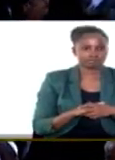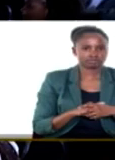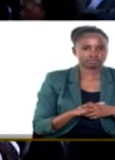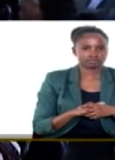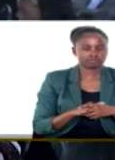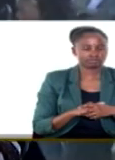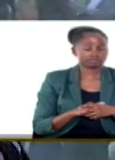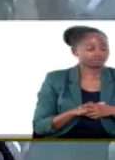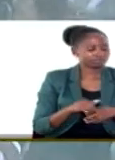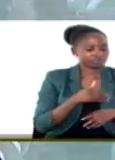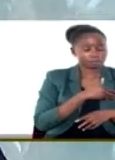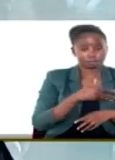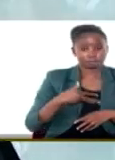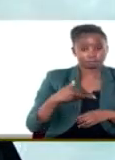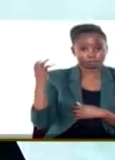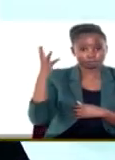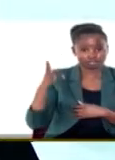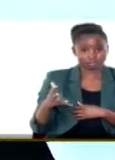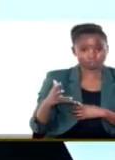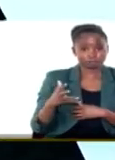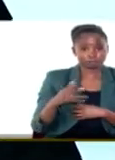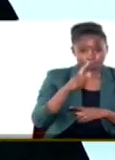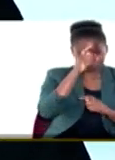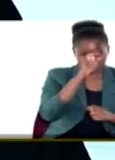Madam Speaker, Honorable Ntombi Mikhwe,